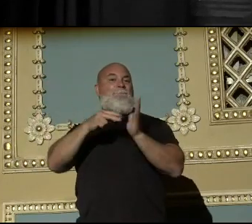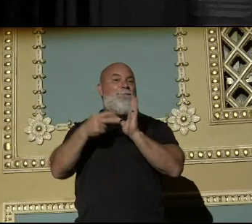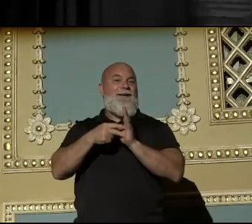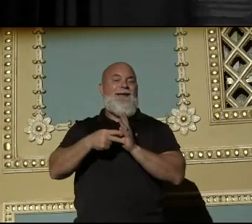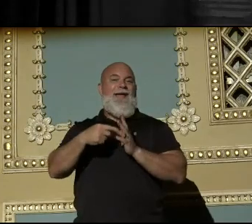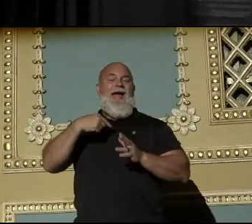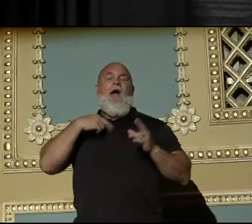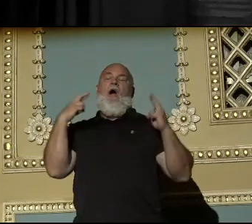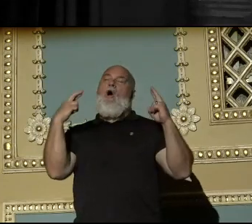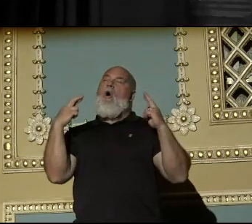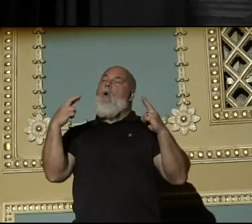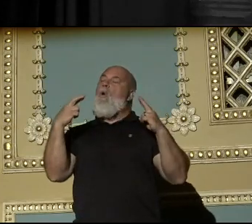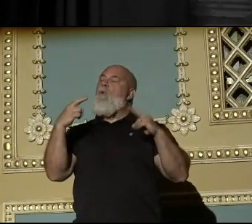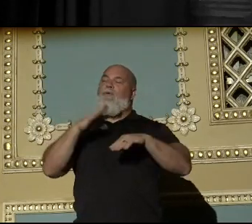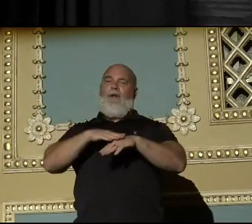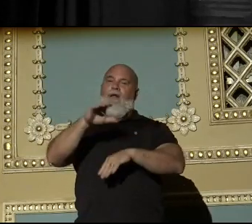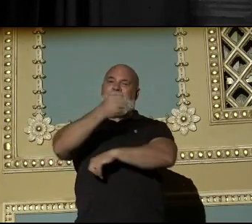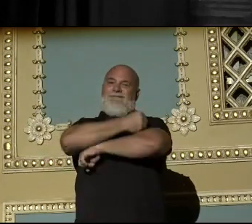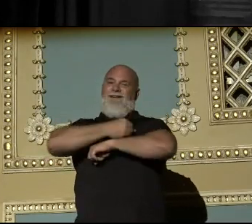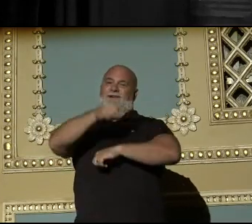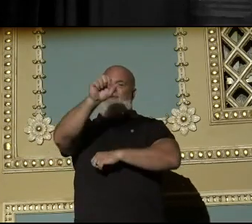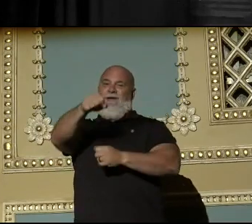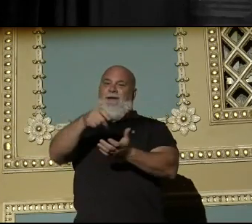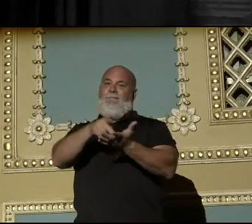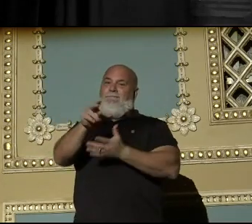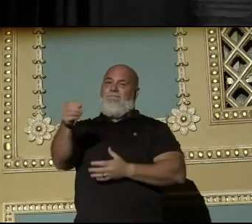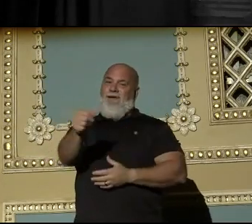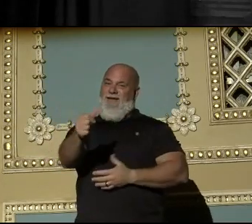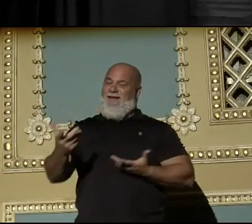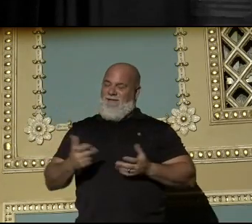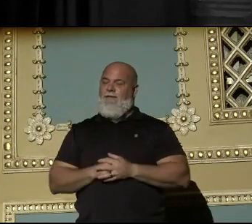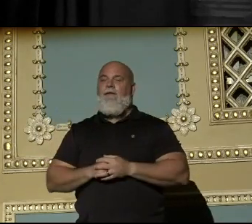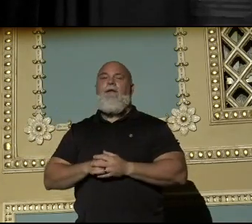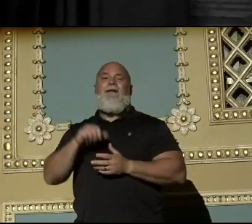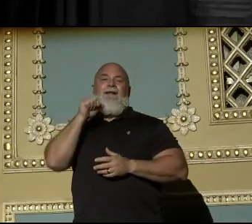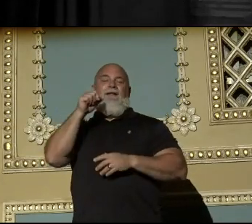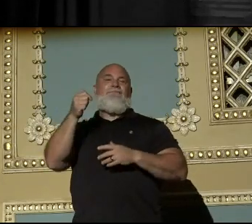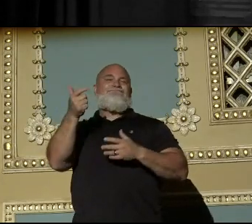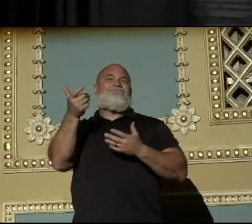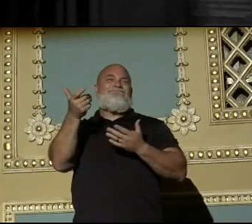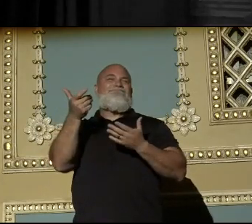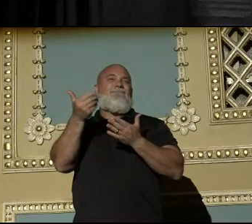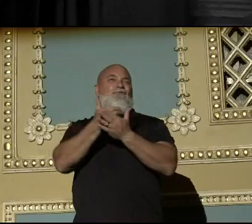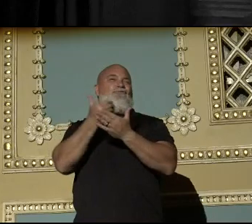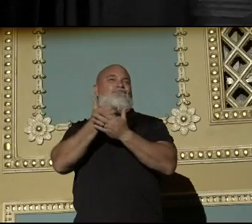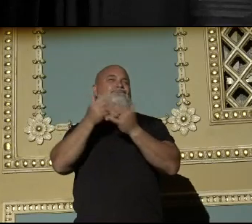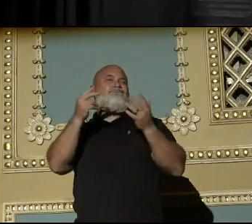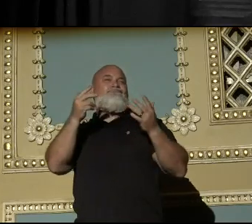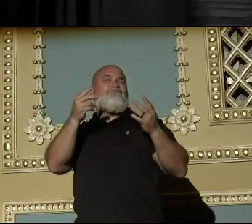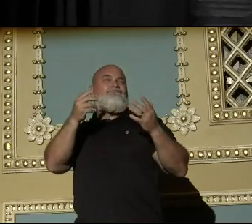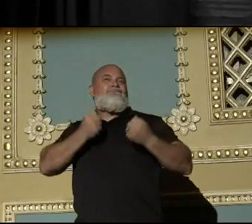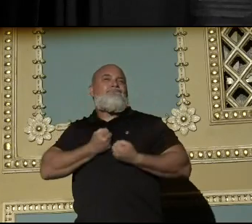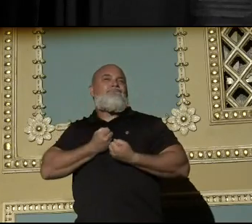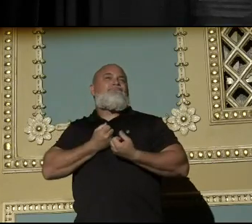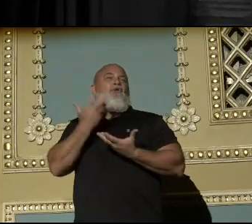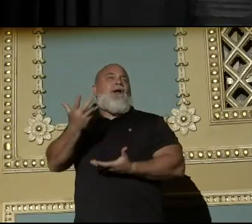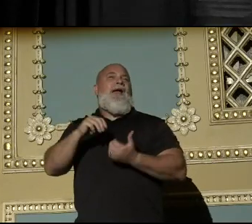you get on stage so you can get paid. It was a practical idiom that became an expression of good